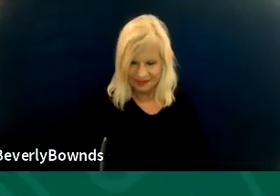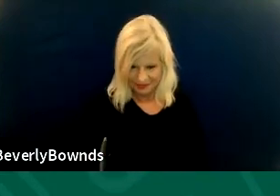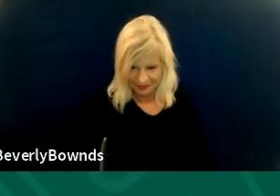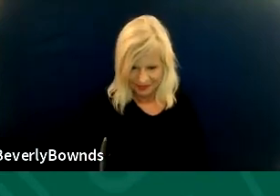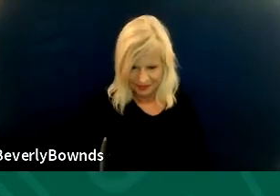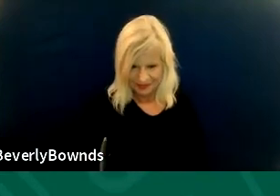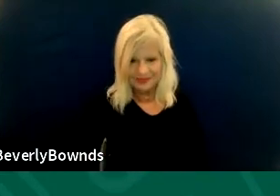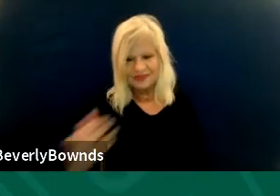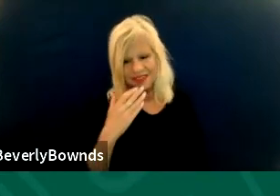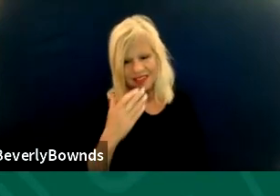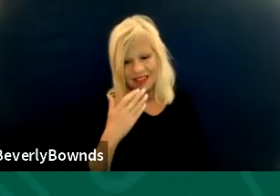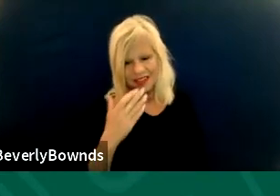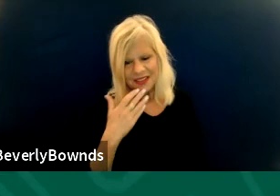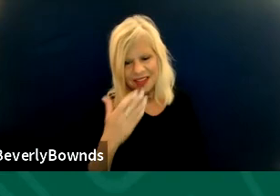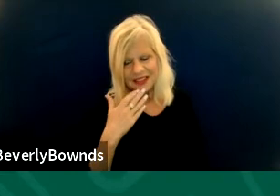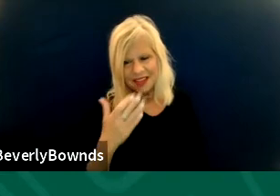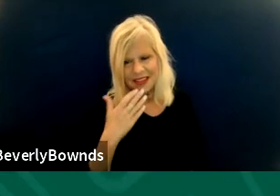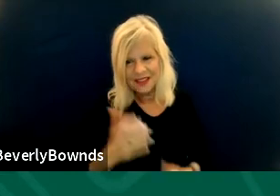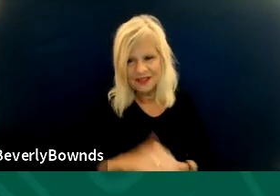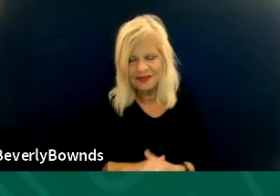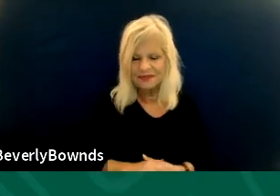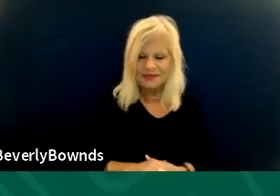Thank you, Dr. Brown. Thank you, Lloyd.